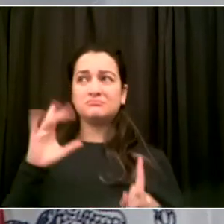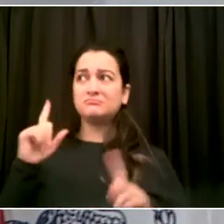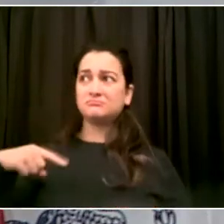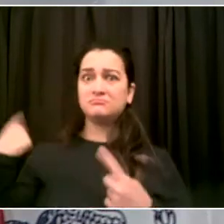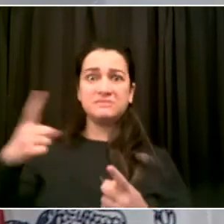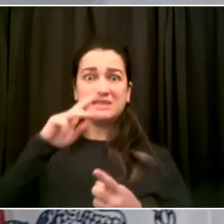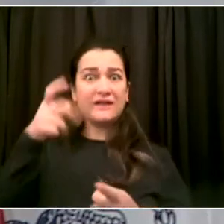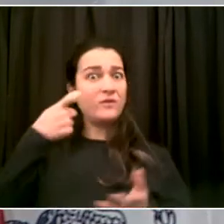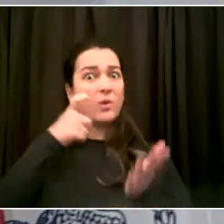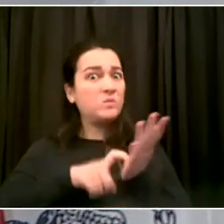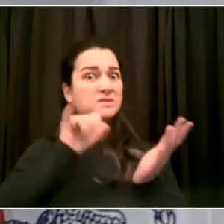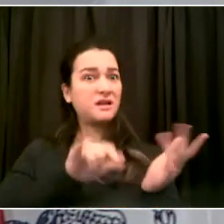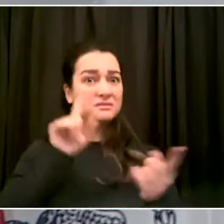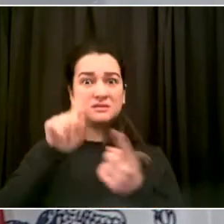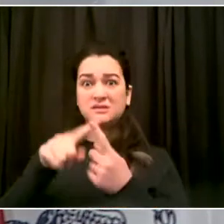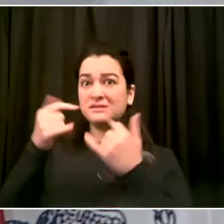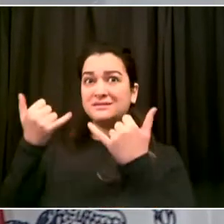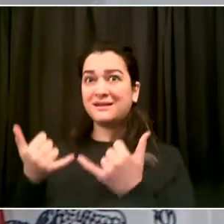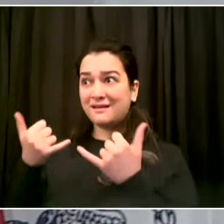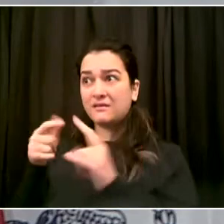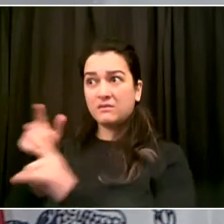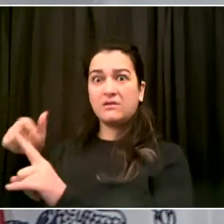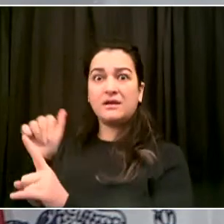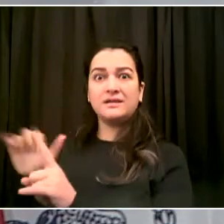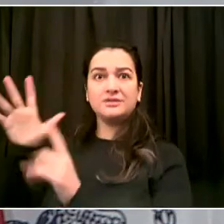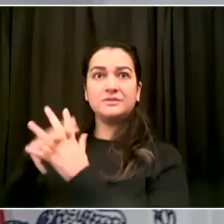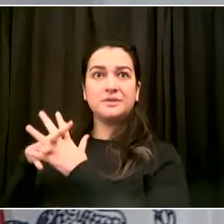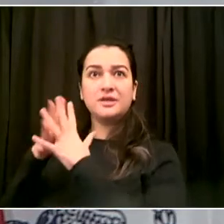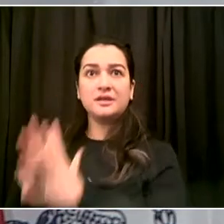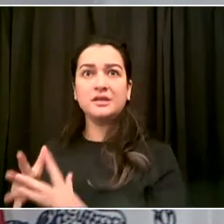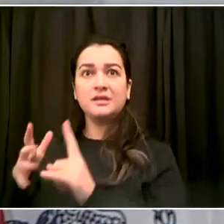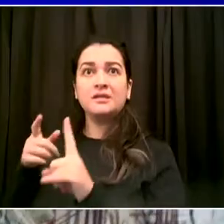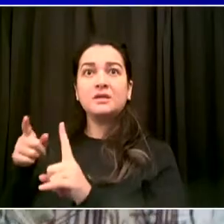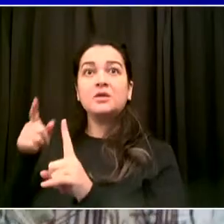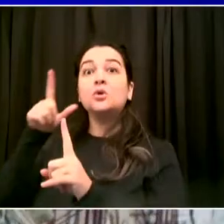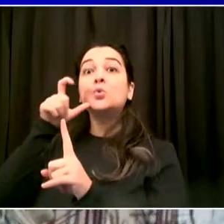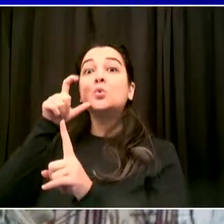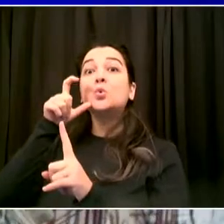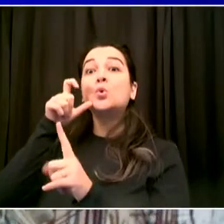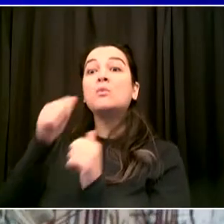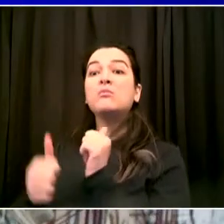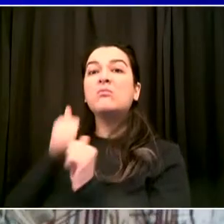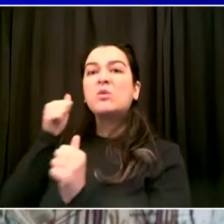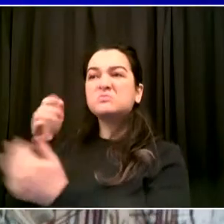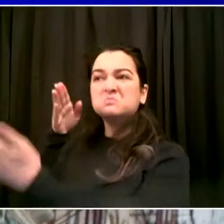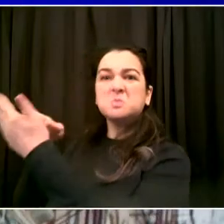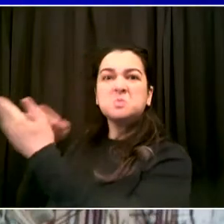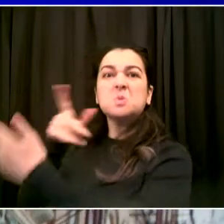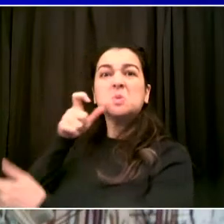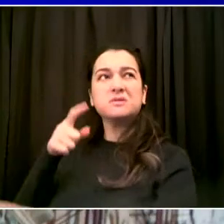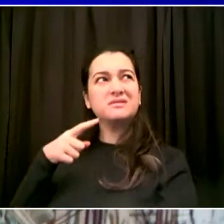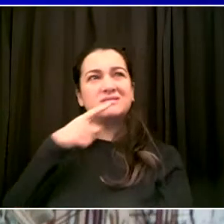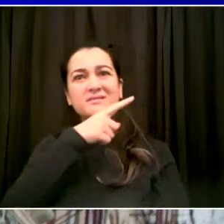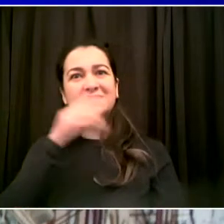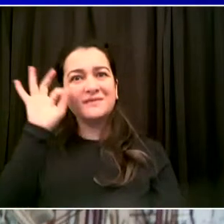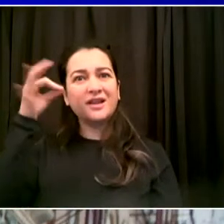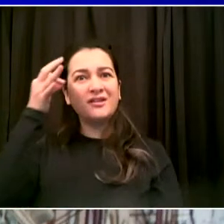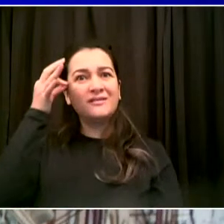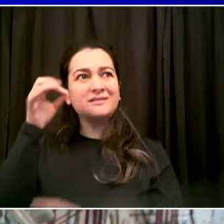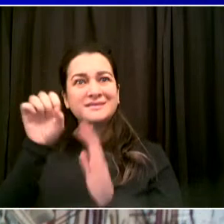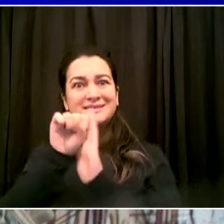year directly from the White House, which made matters even worse, and somehow normalized in a